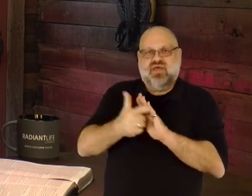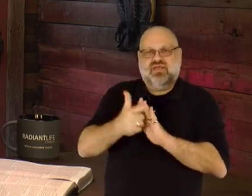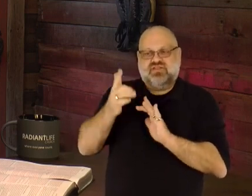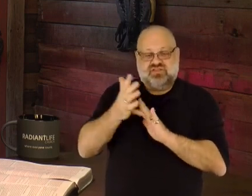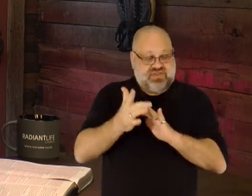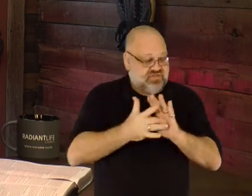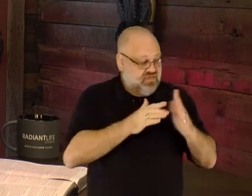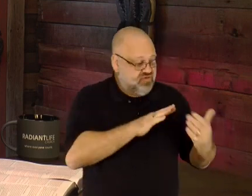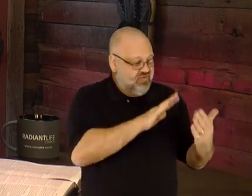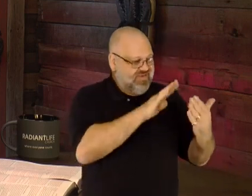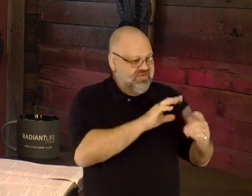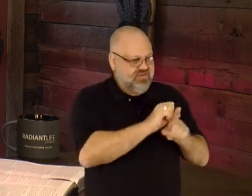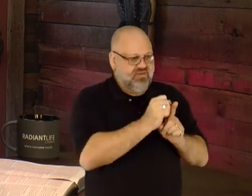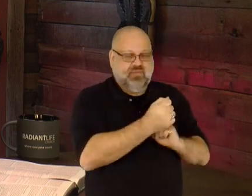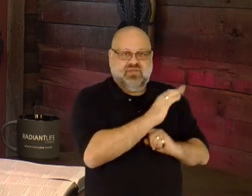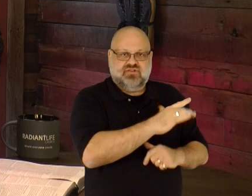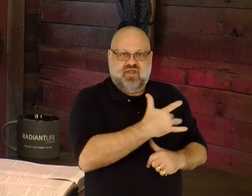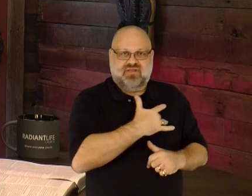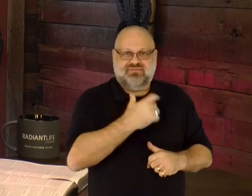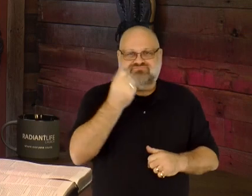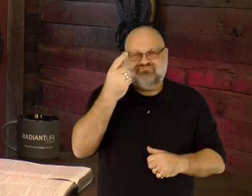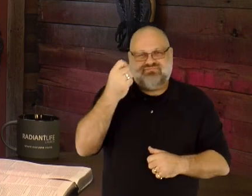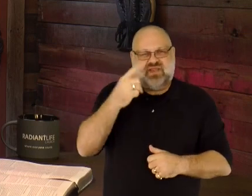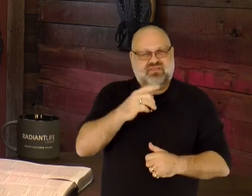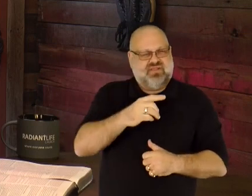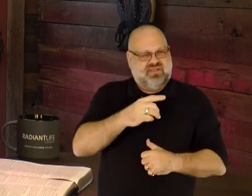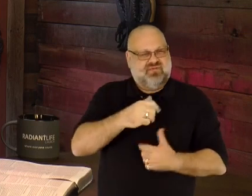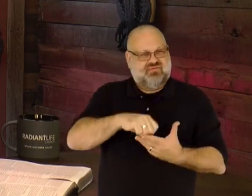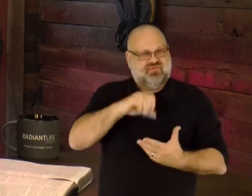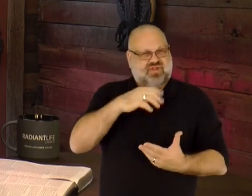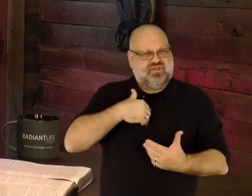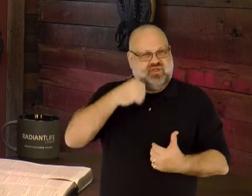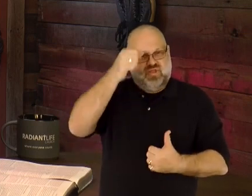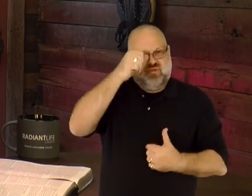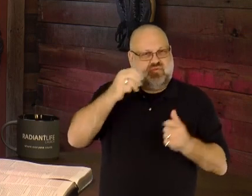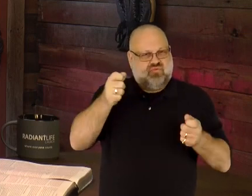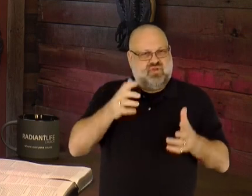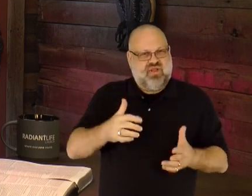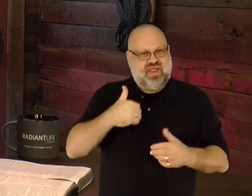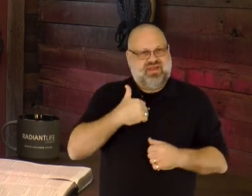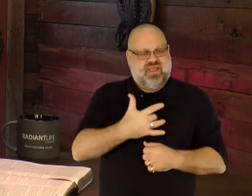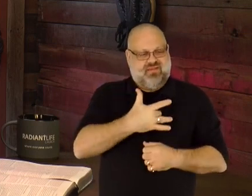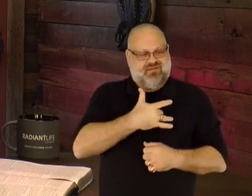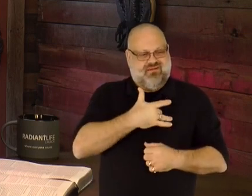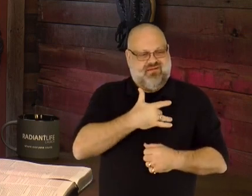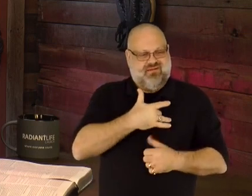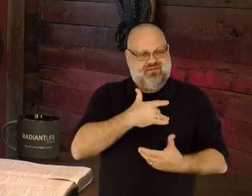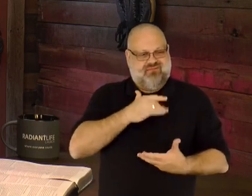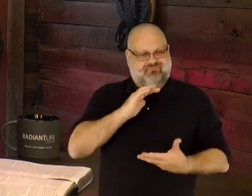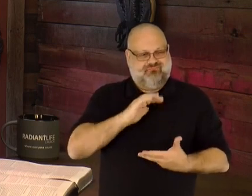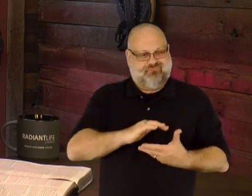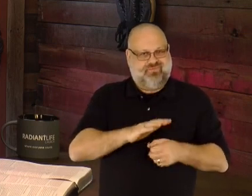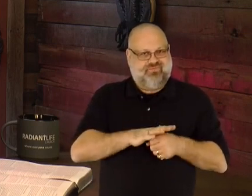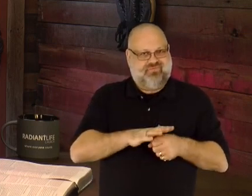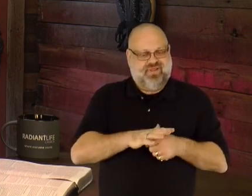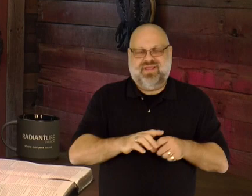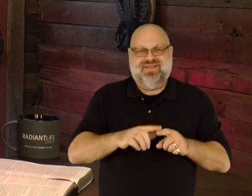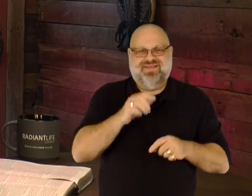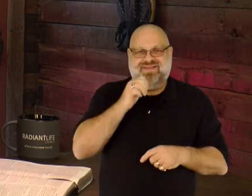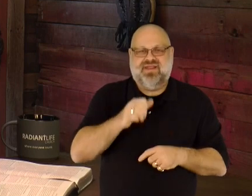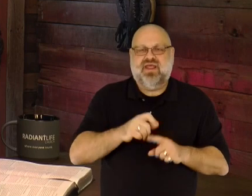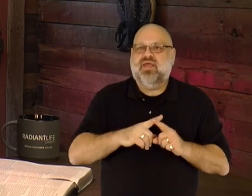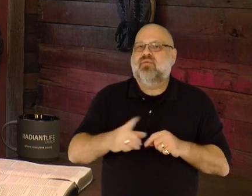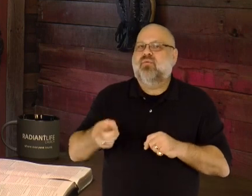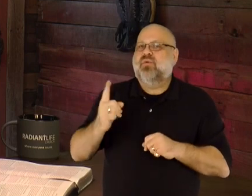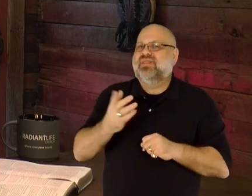heart. You see, the rich young ruler had a heart deficiency. And the one thing Jesus would ask